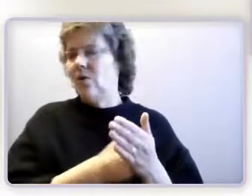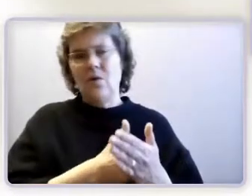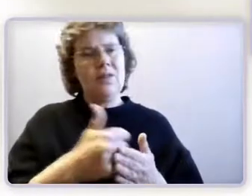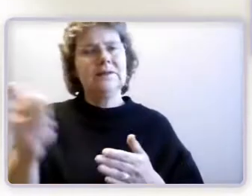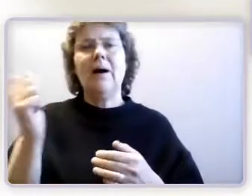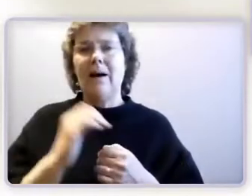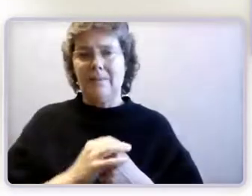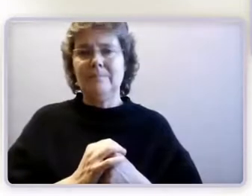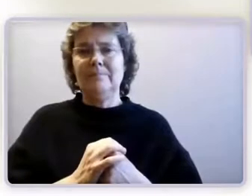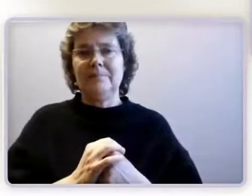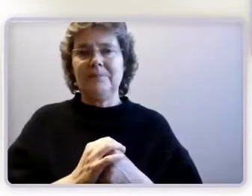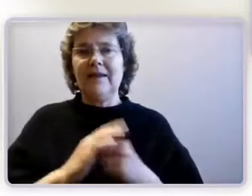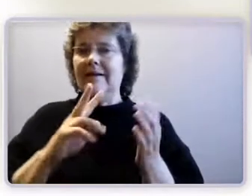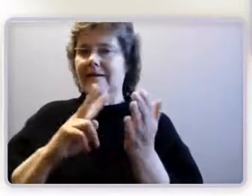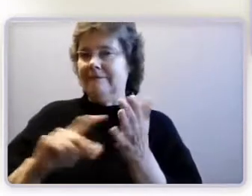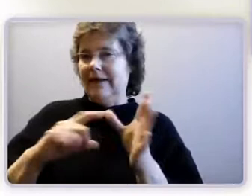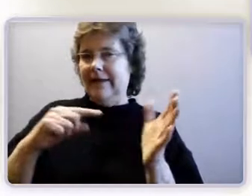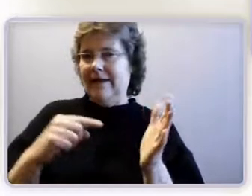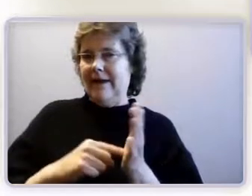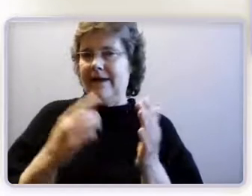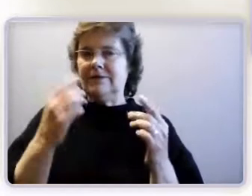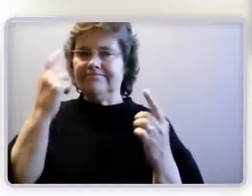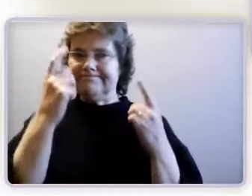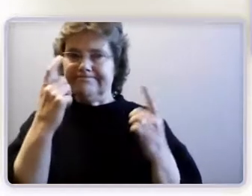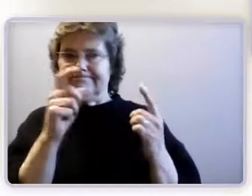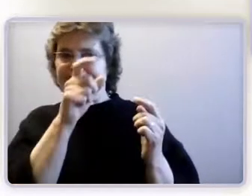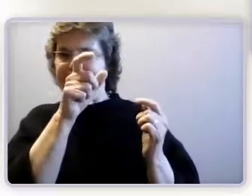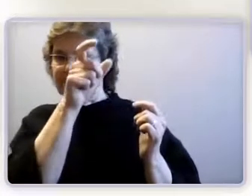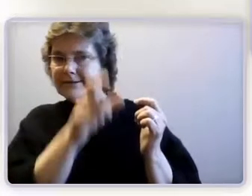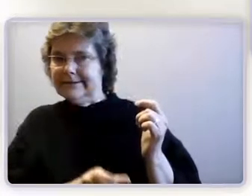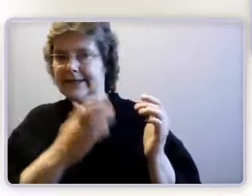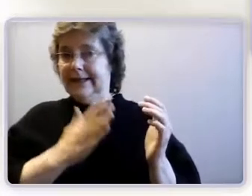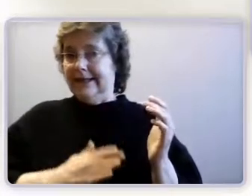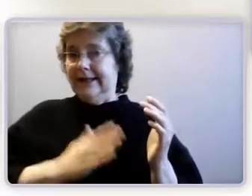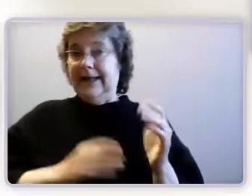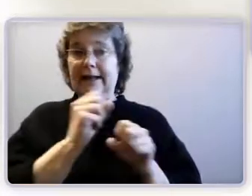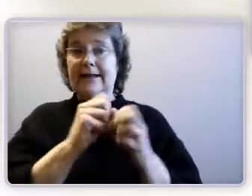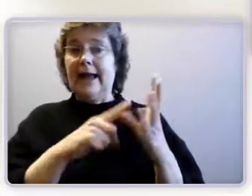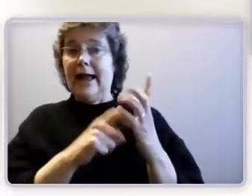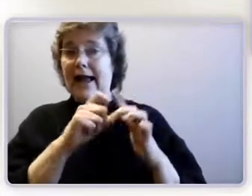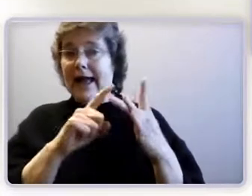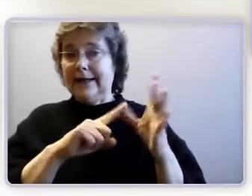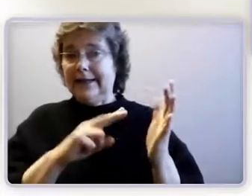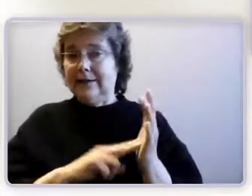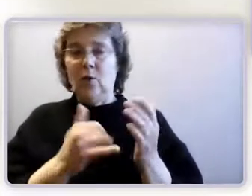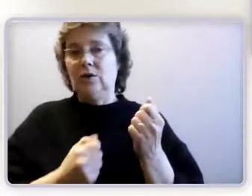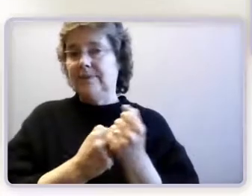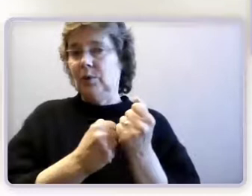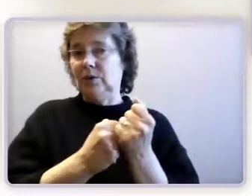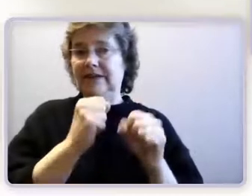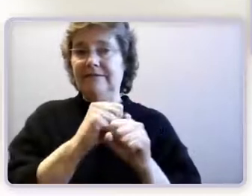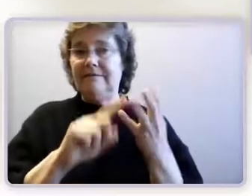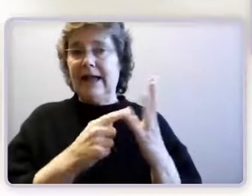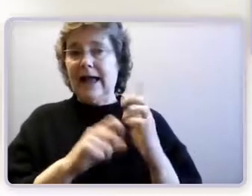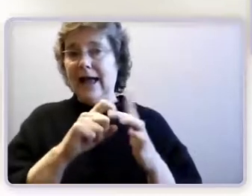VCAT thinks about whether someone needs a guardian or a supportive guardian. It's also when I, as a